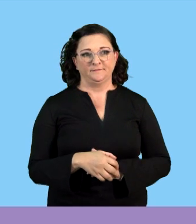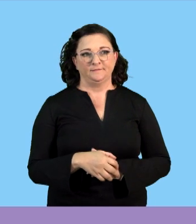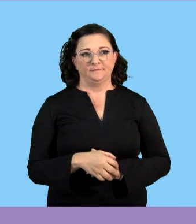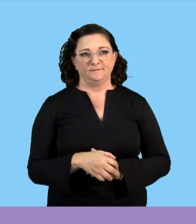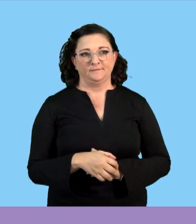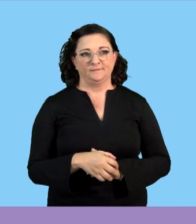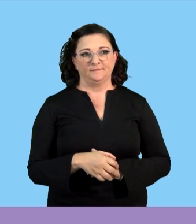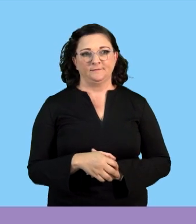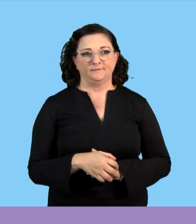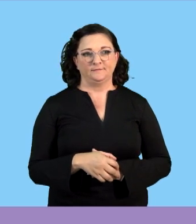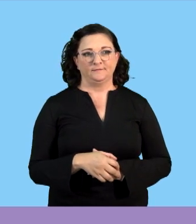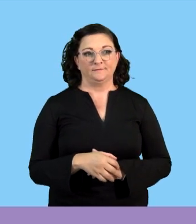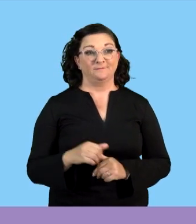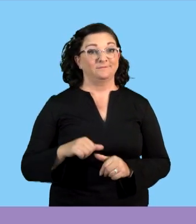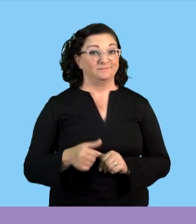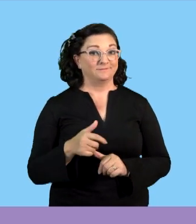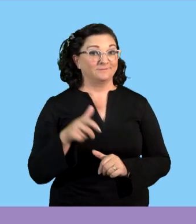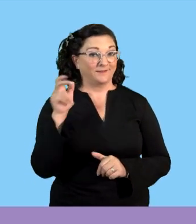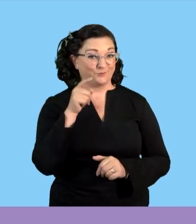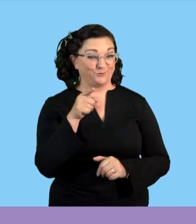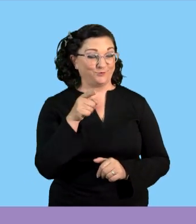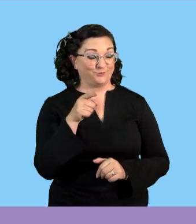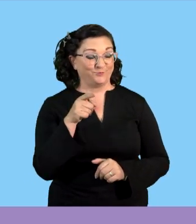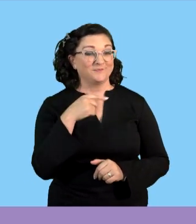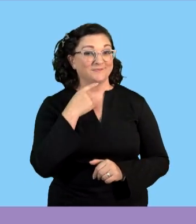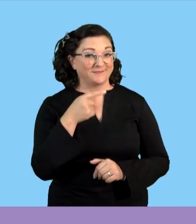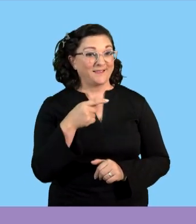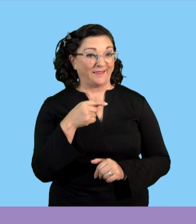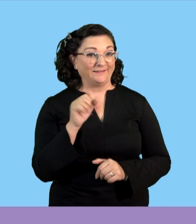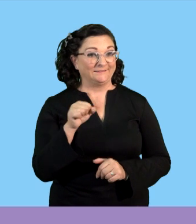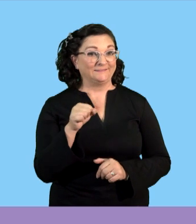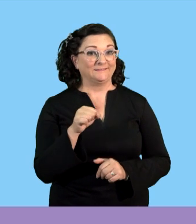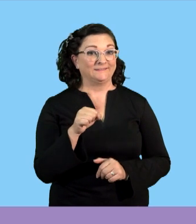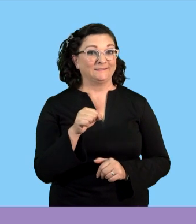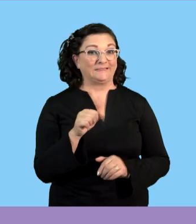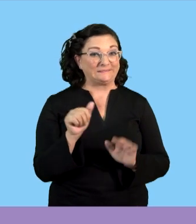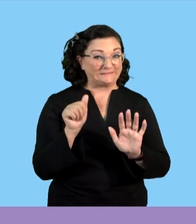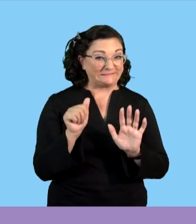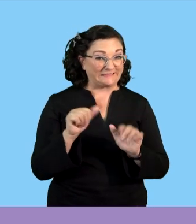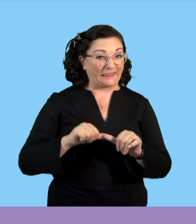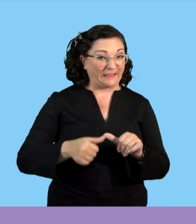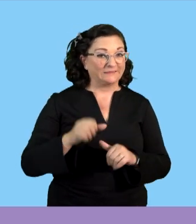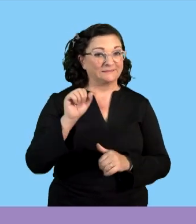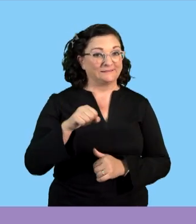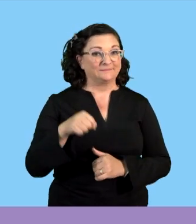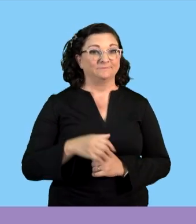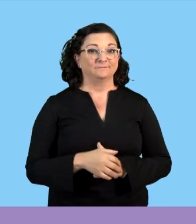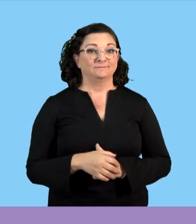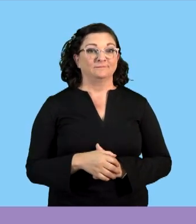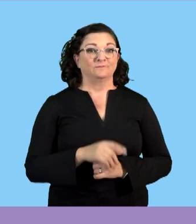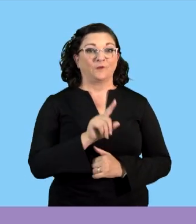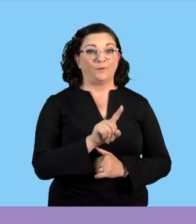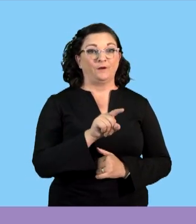1.68, followed by, I can hear you there at home saying athlete 6 would be the next